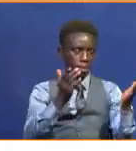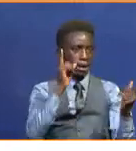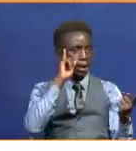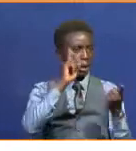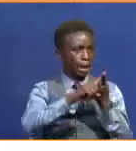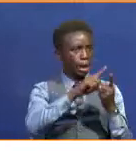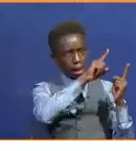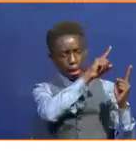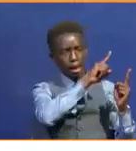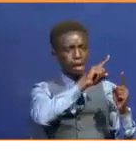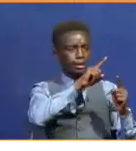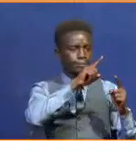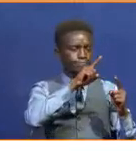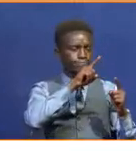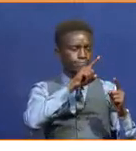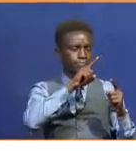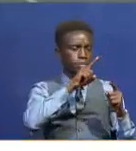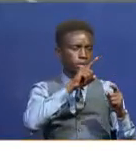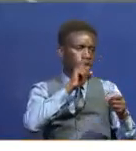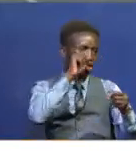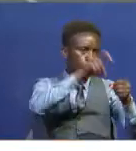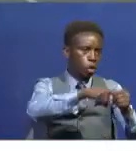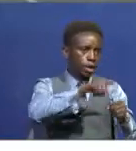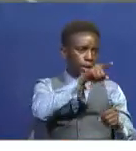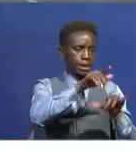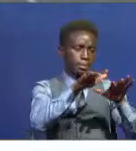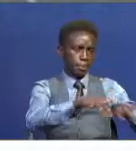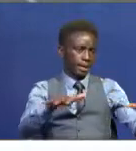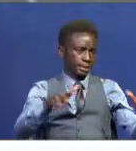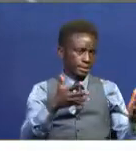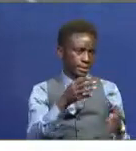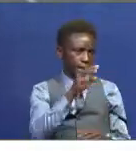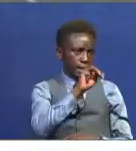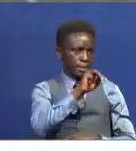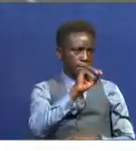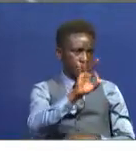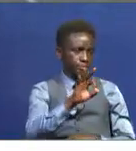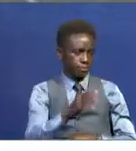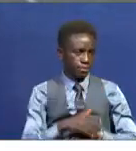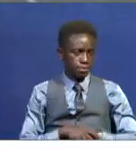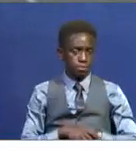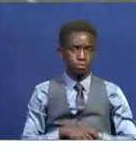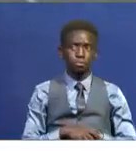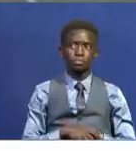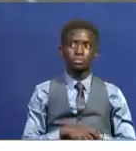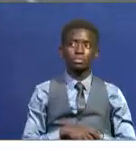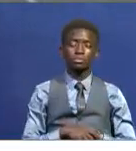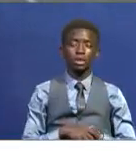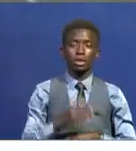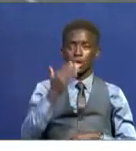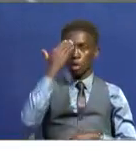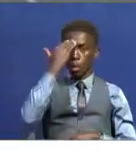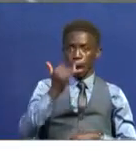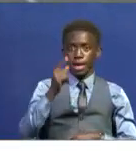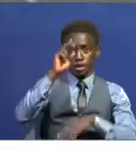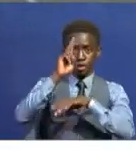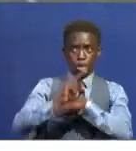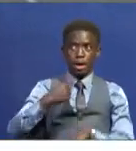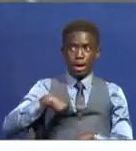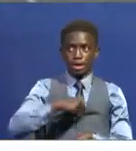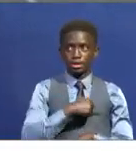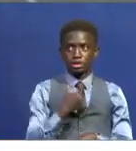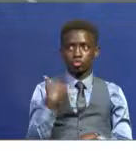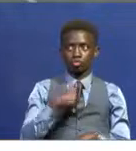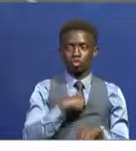market? That's a very good question. Why they should use us is that we are credible. Some of us